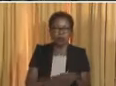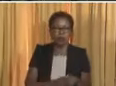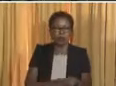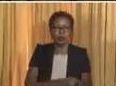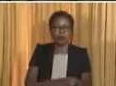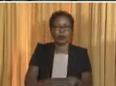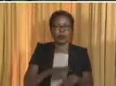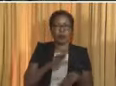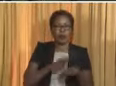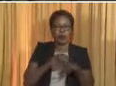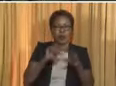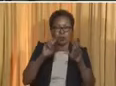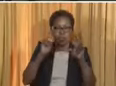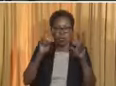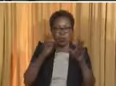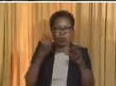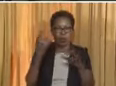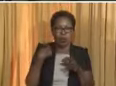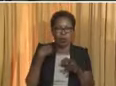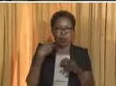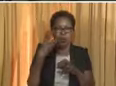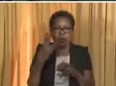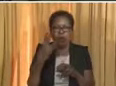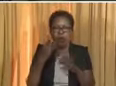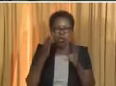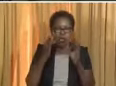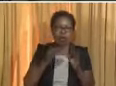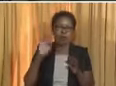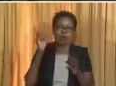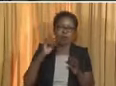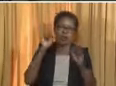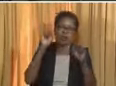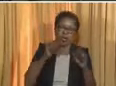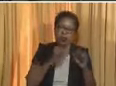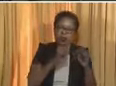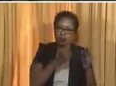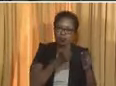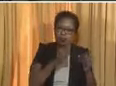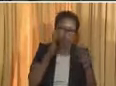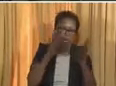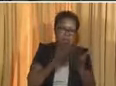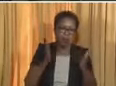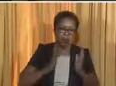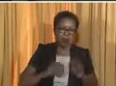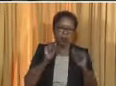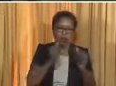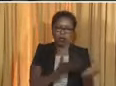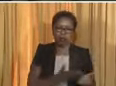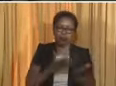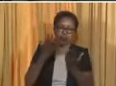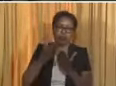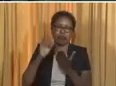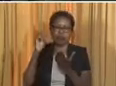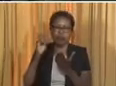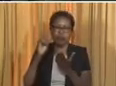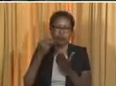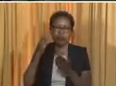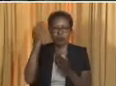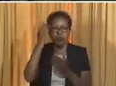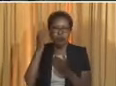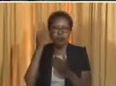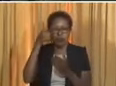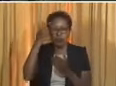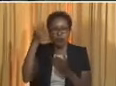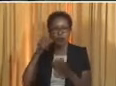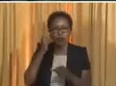4, on whether the President can be sued for performing functions of his office, I